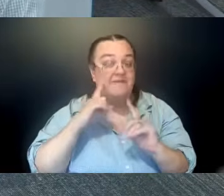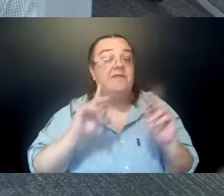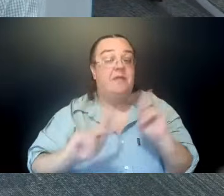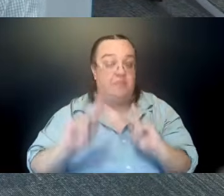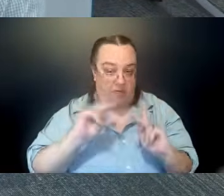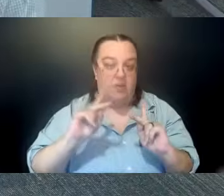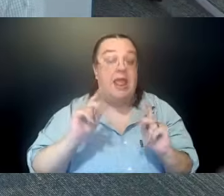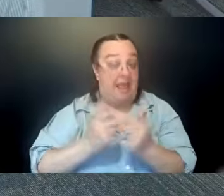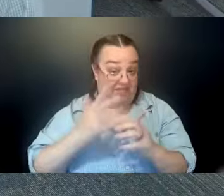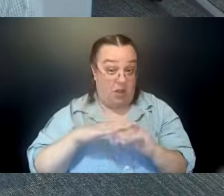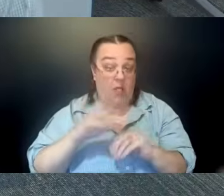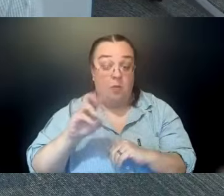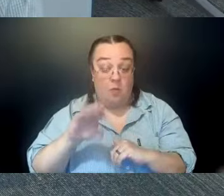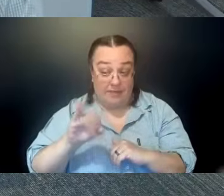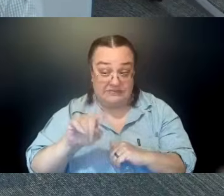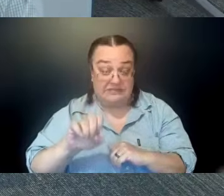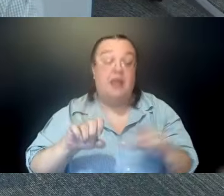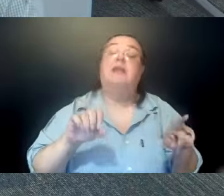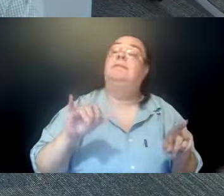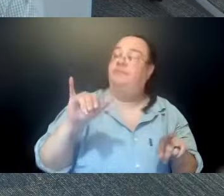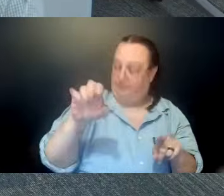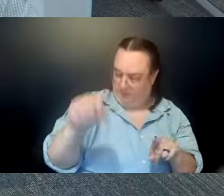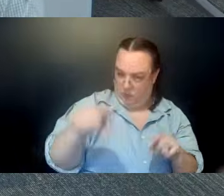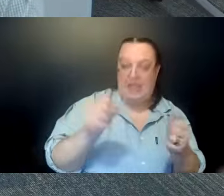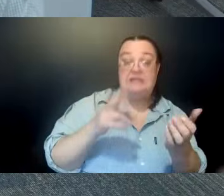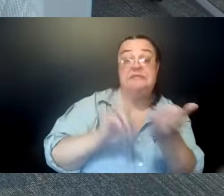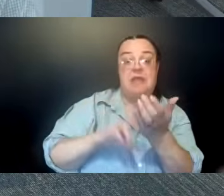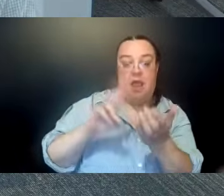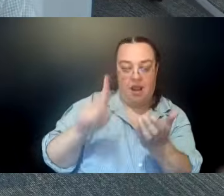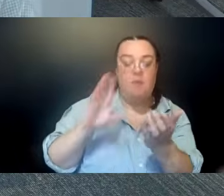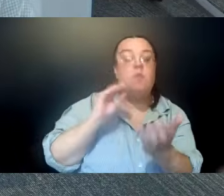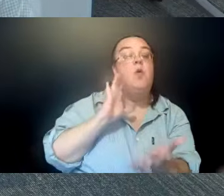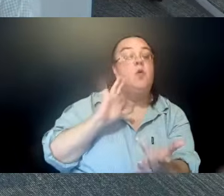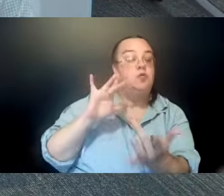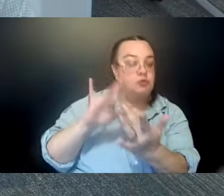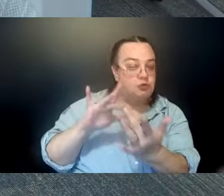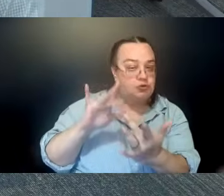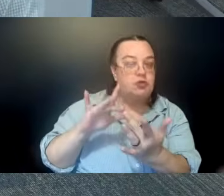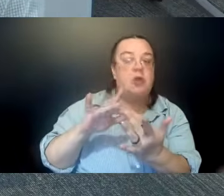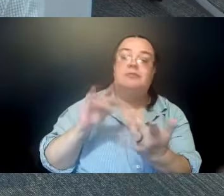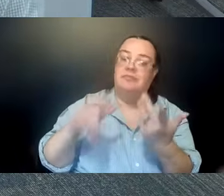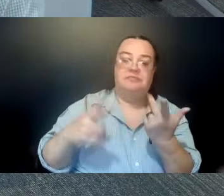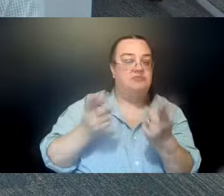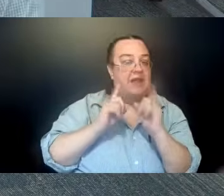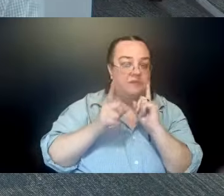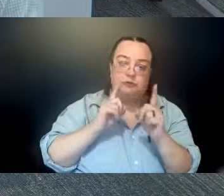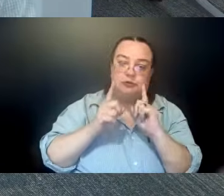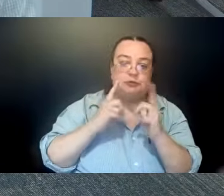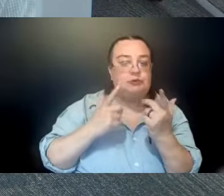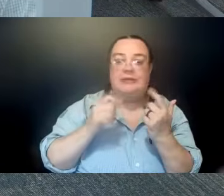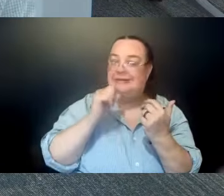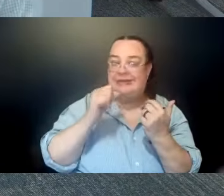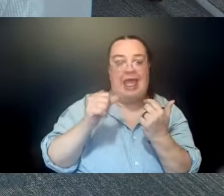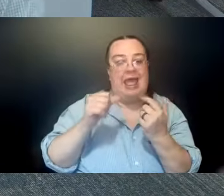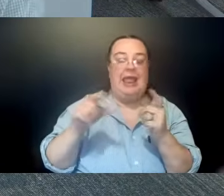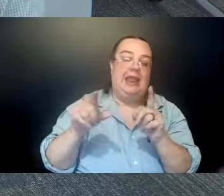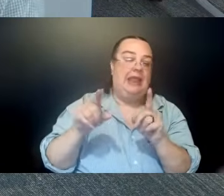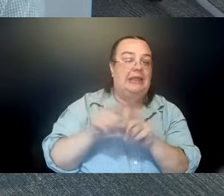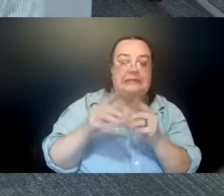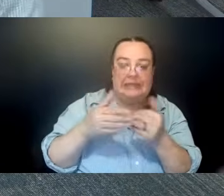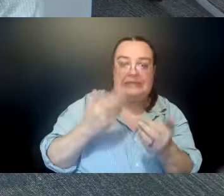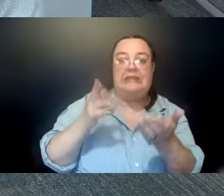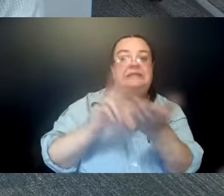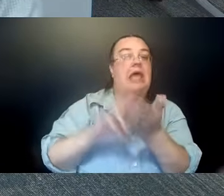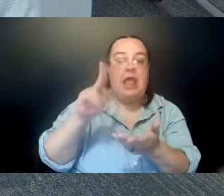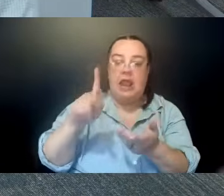everything's on the website? Yes, you can sign up and we'll reach out and it's a conversation, right? It's not as easy as just sign up and you're in it.